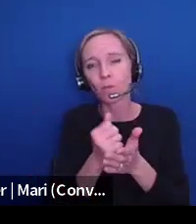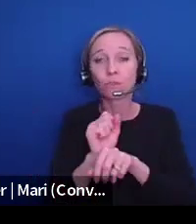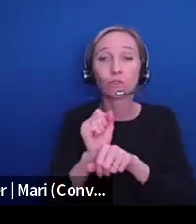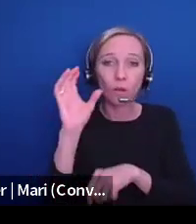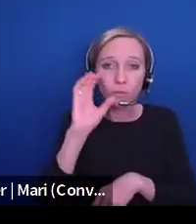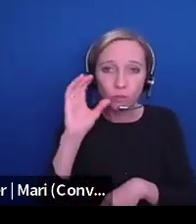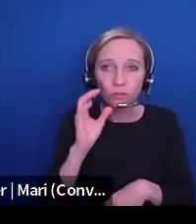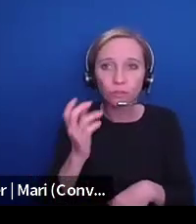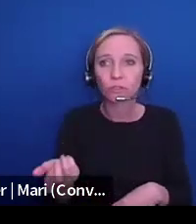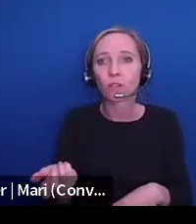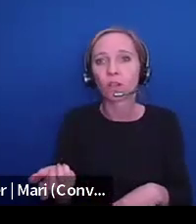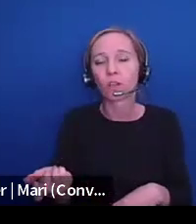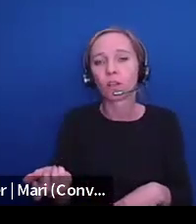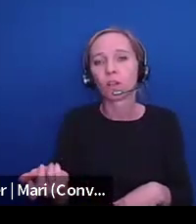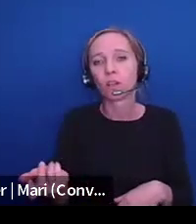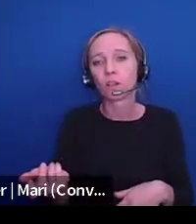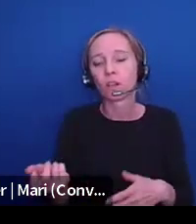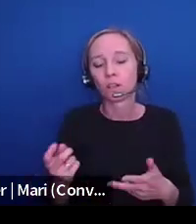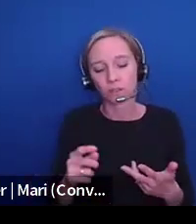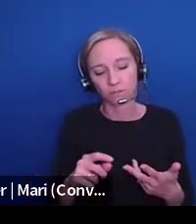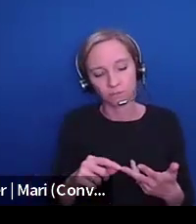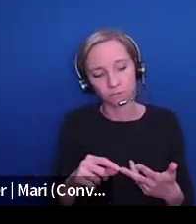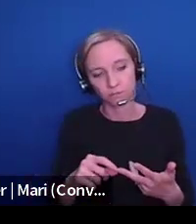and also